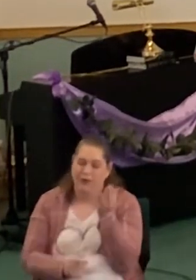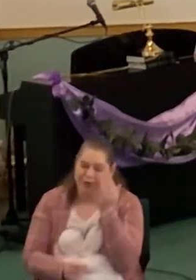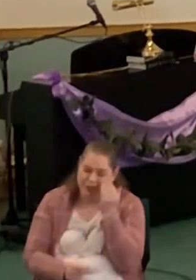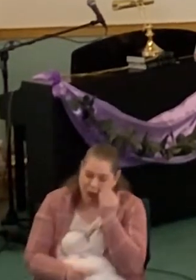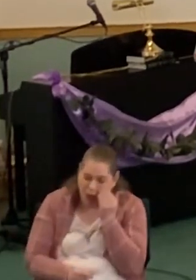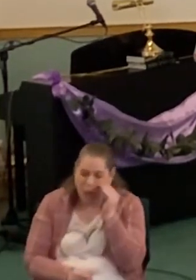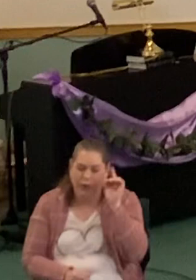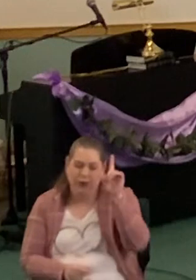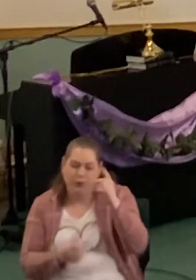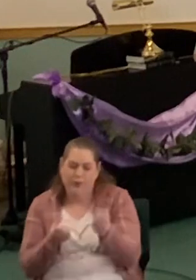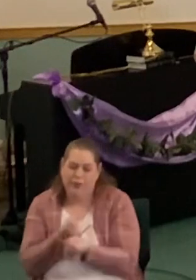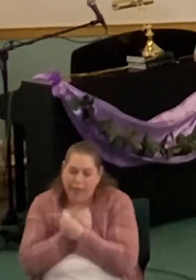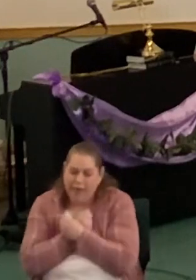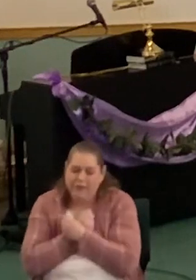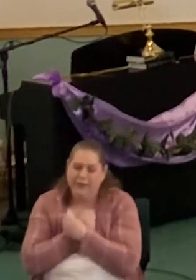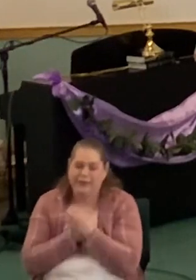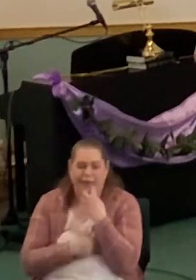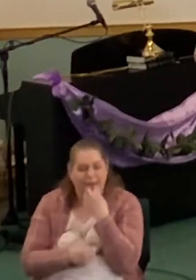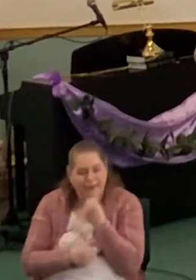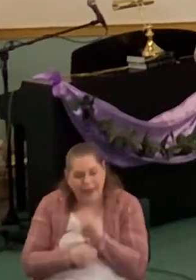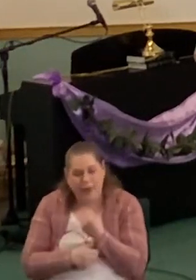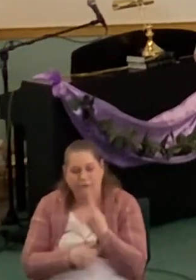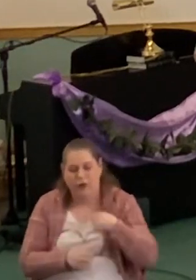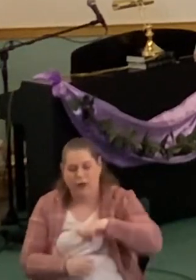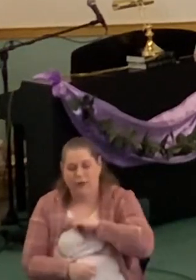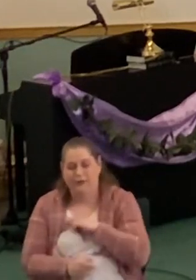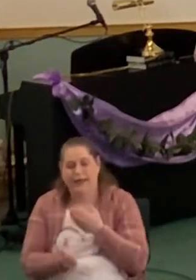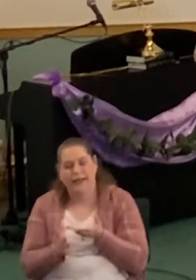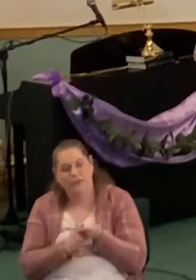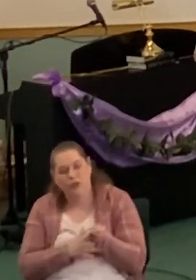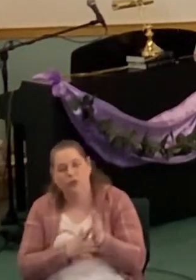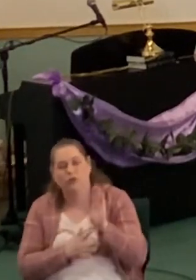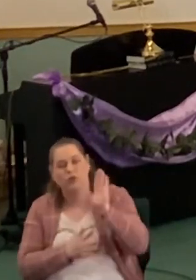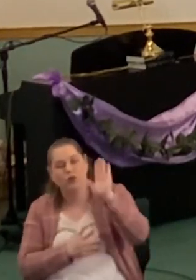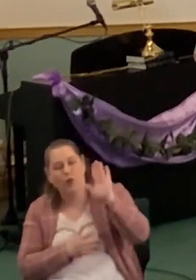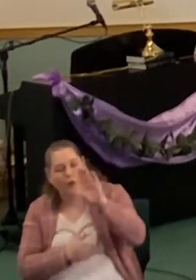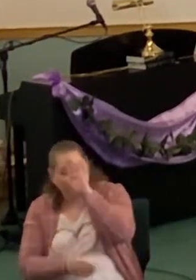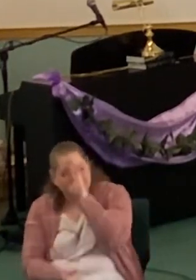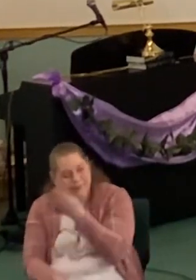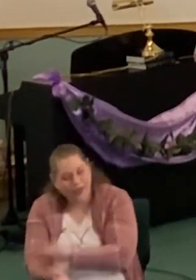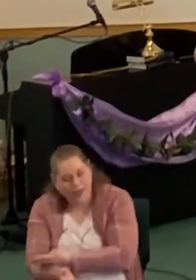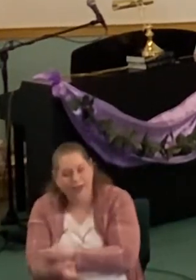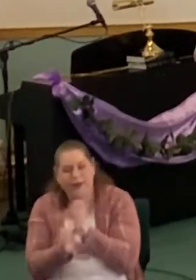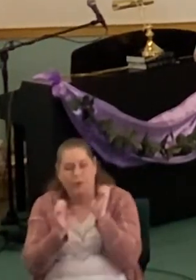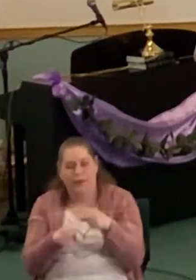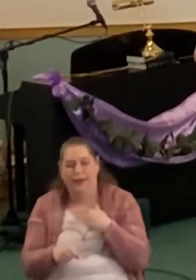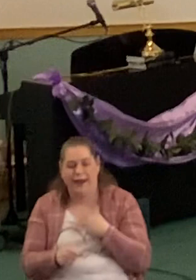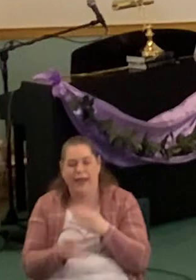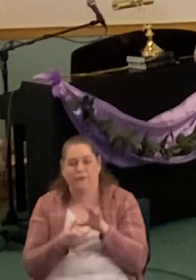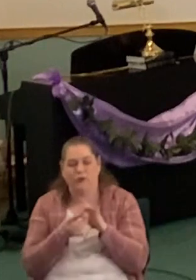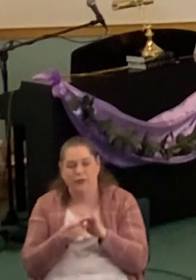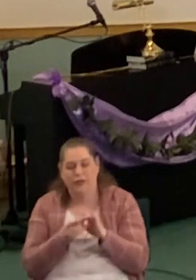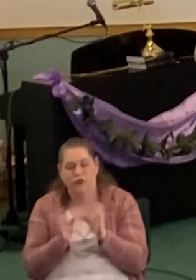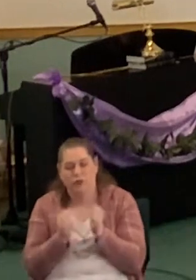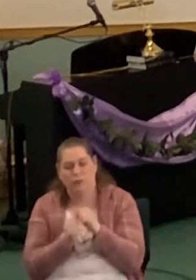us, and that it's through your Son that we get to experience a relationship with